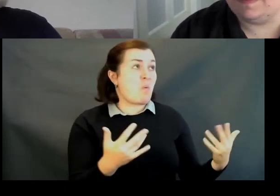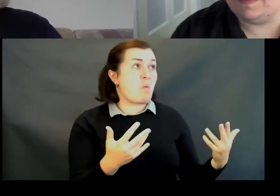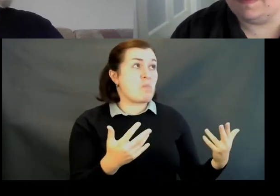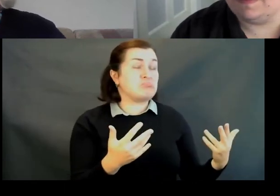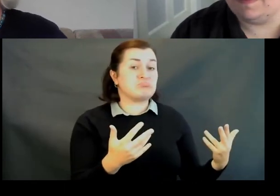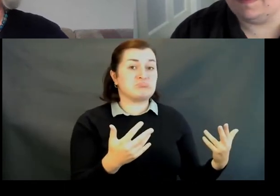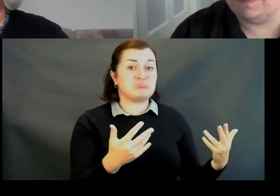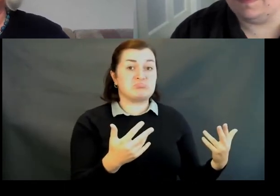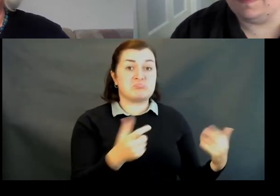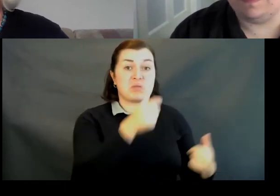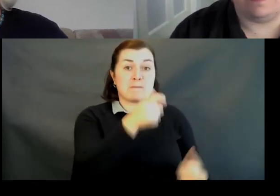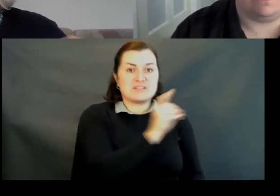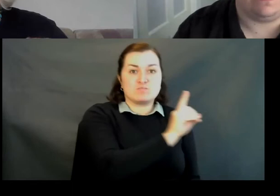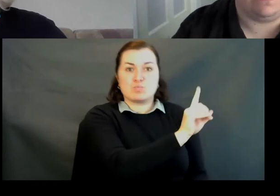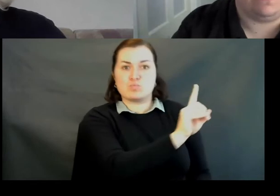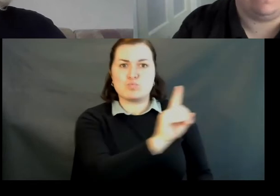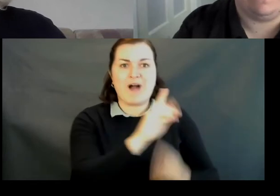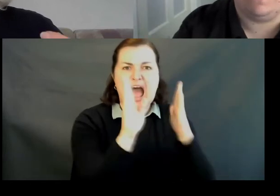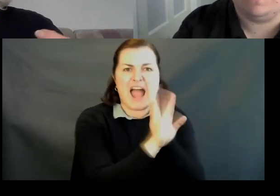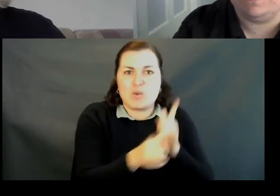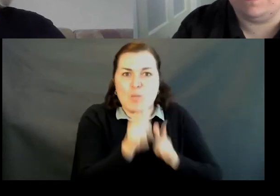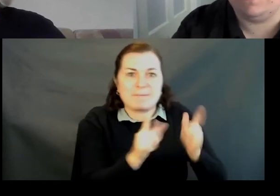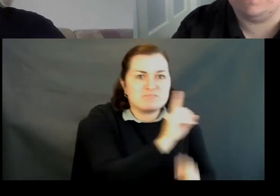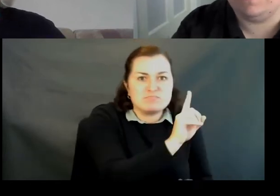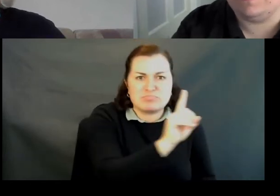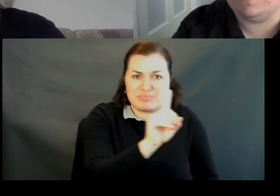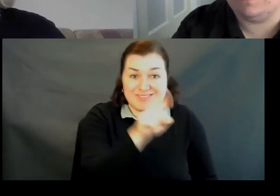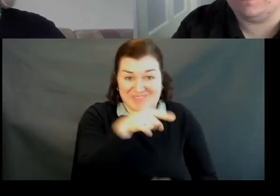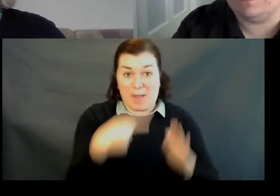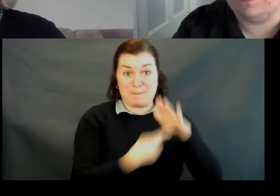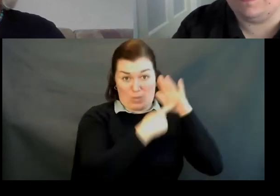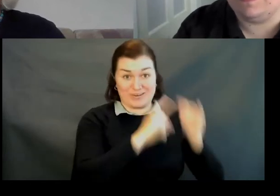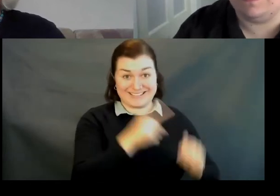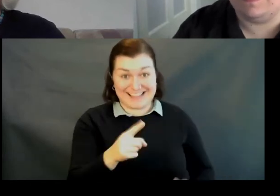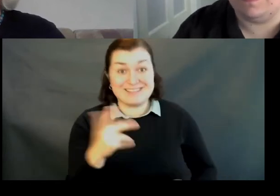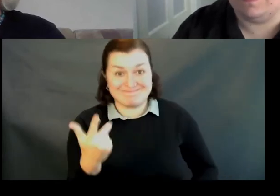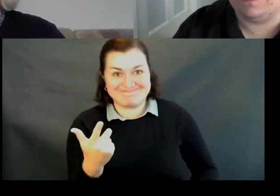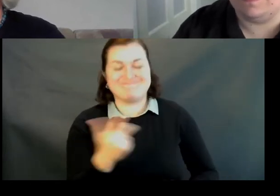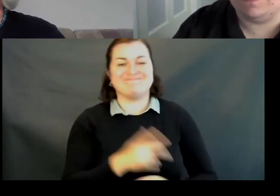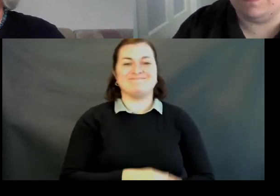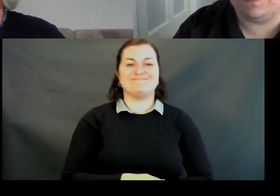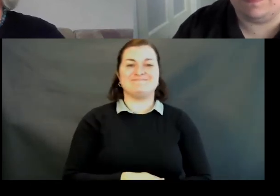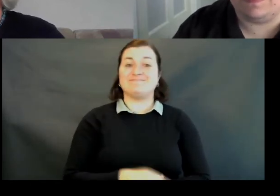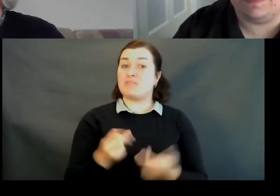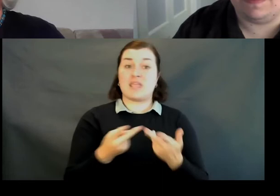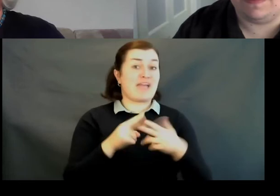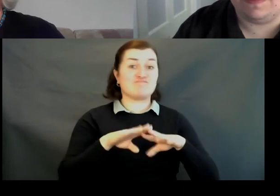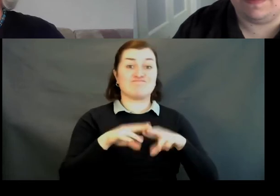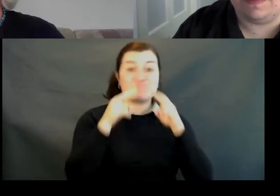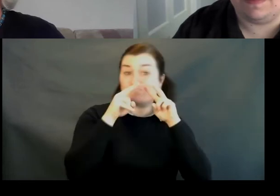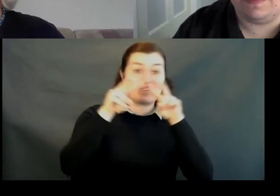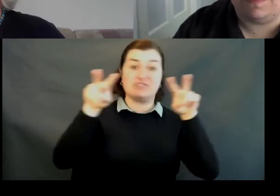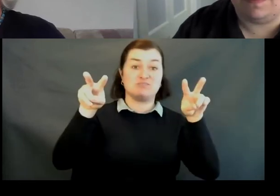around a room hiding weapons that will become important later. And if those are not visible to